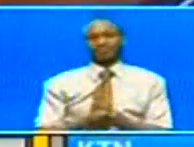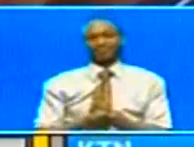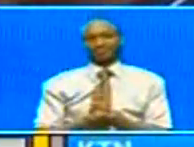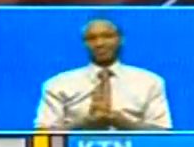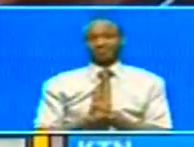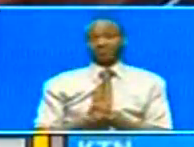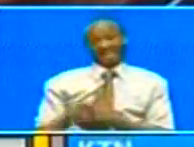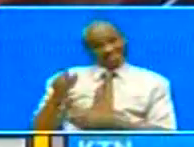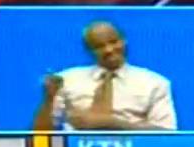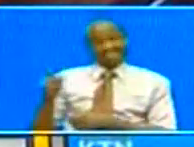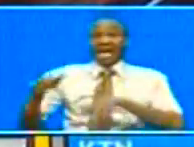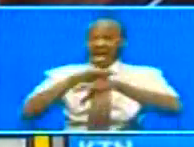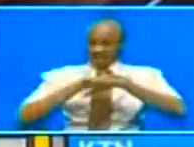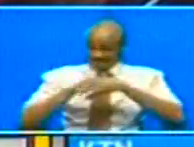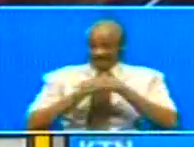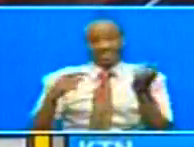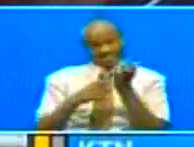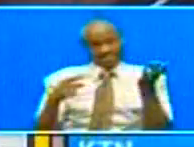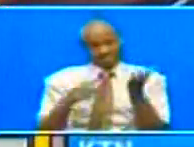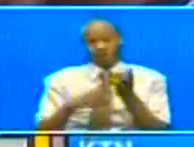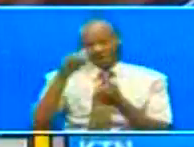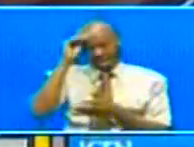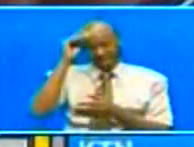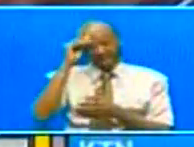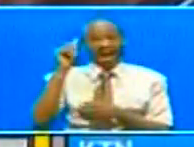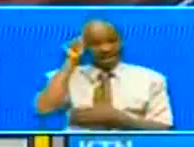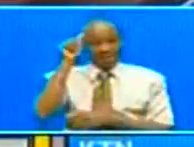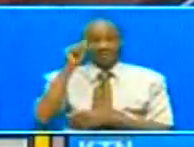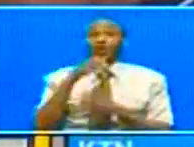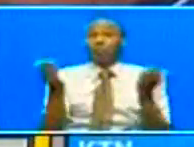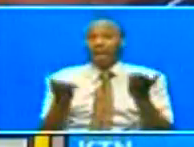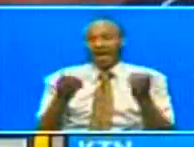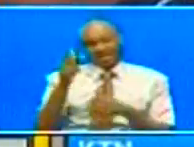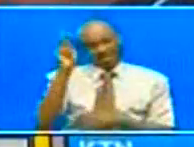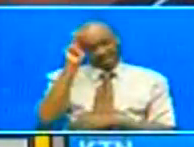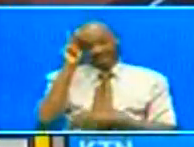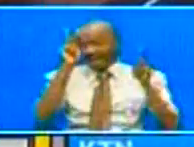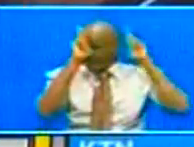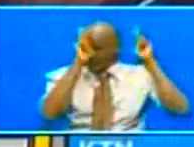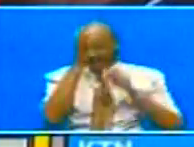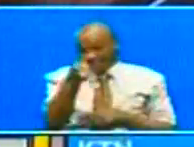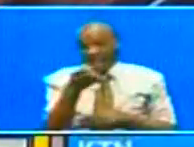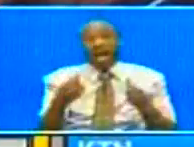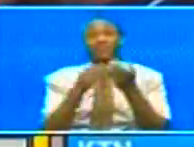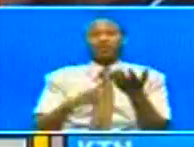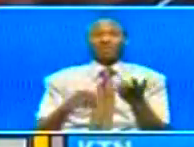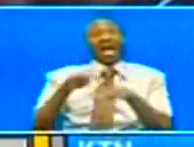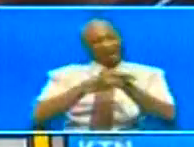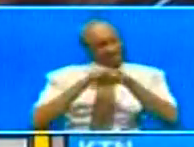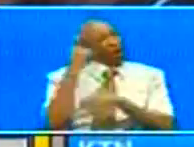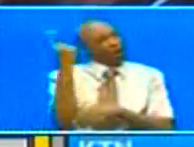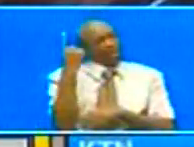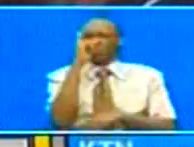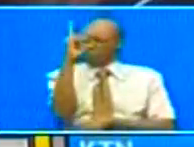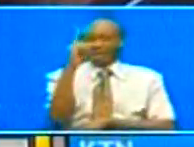This is the Africa Digital Learning Academy D School in Kakamega, the only model center of its kind in Africa. Here,